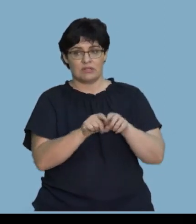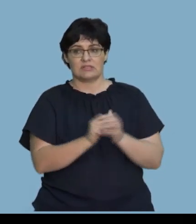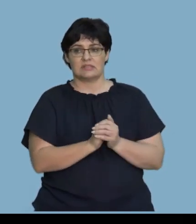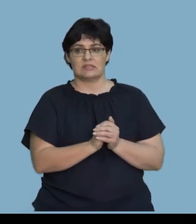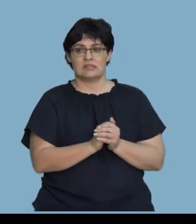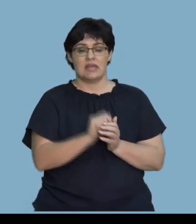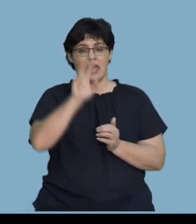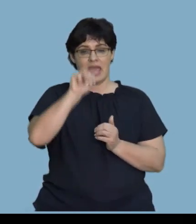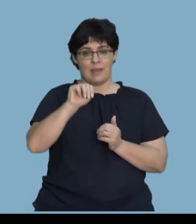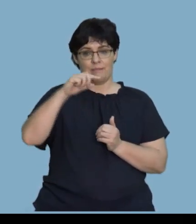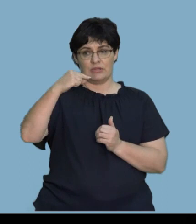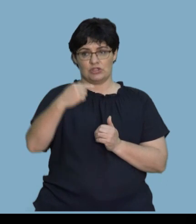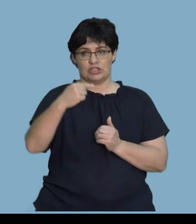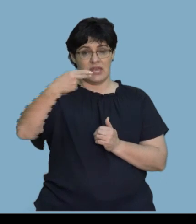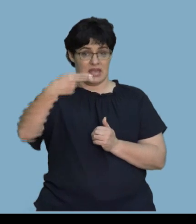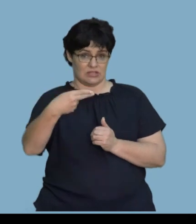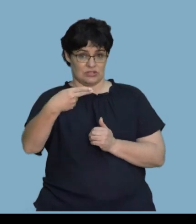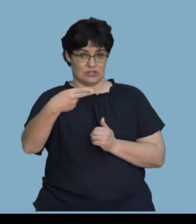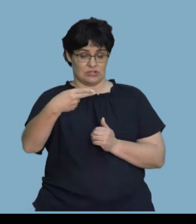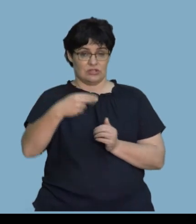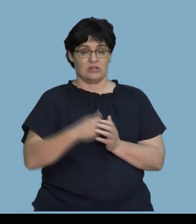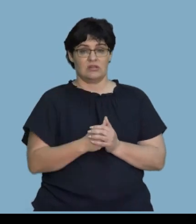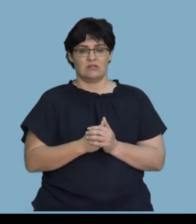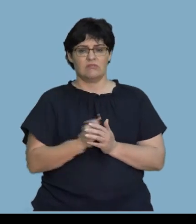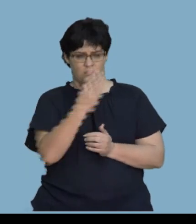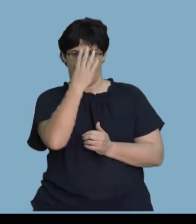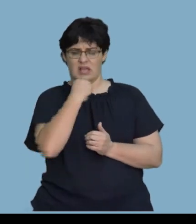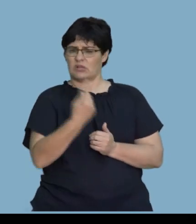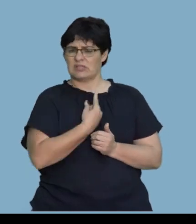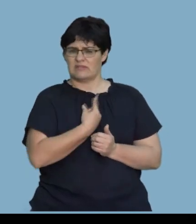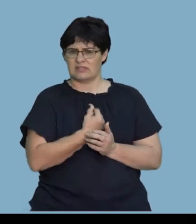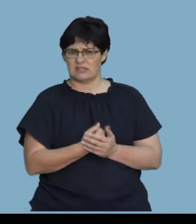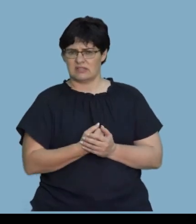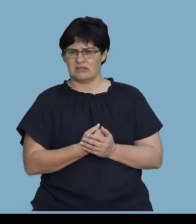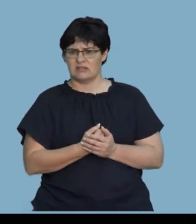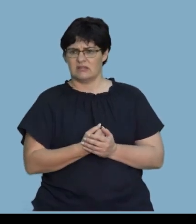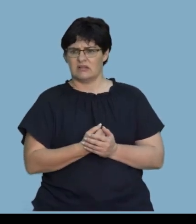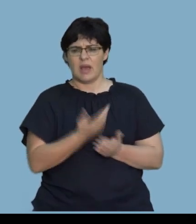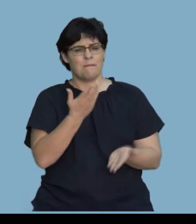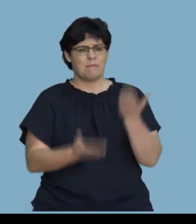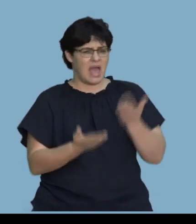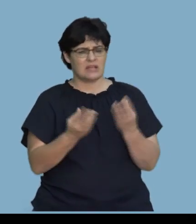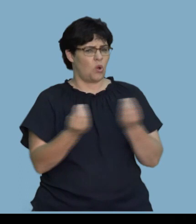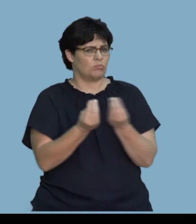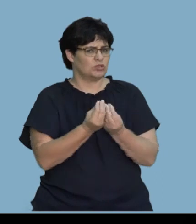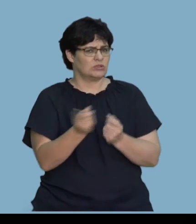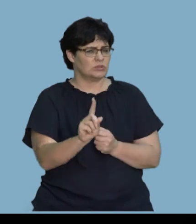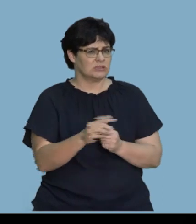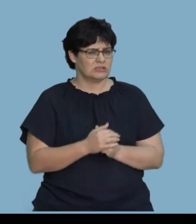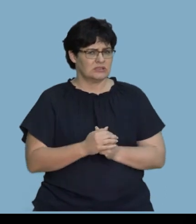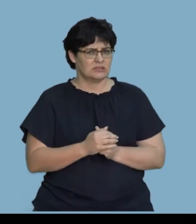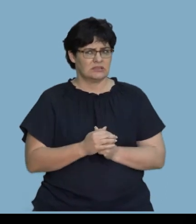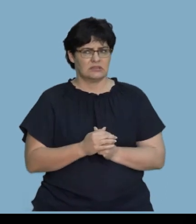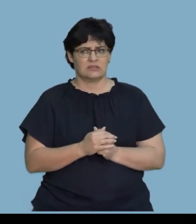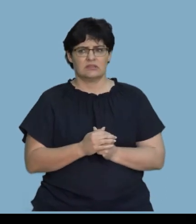mgh, right? So we need to ask ourselves, okay, what is the mass of the object? Okay, I'll just go